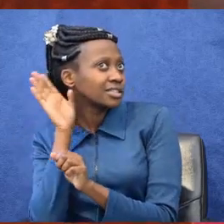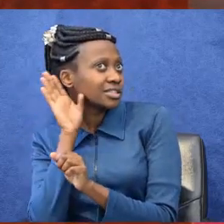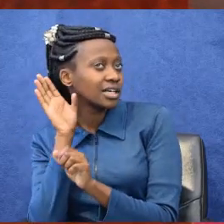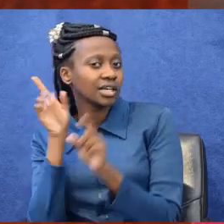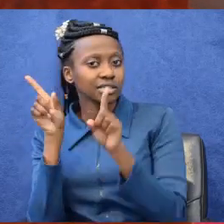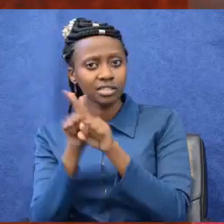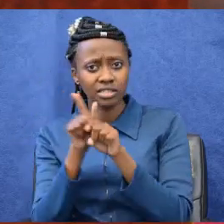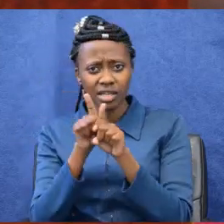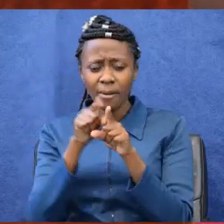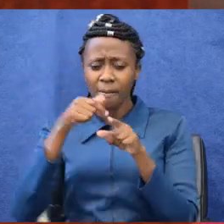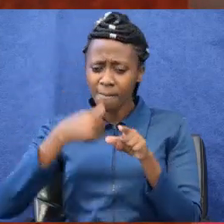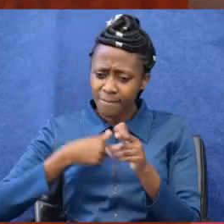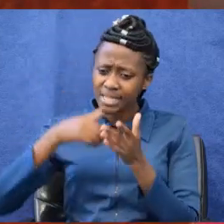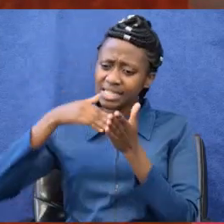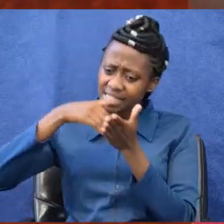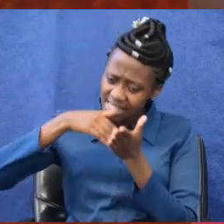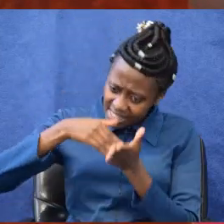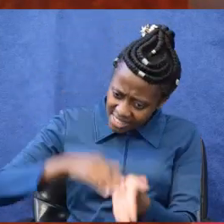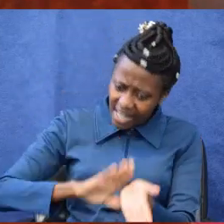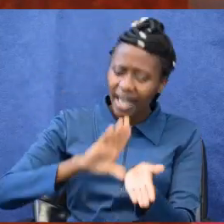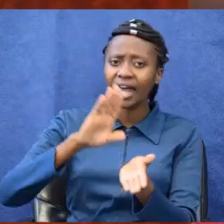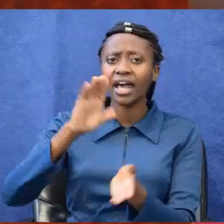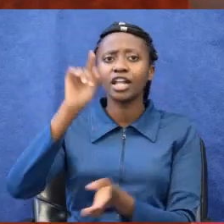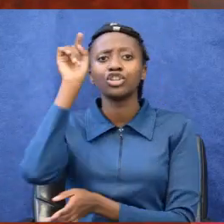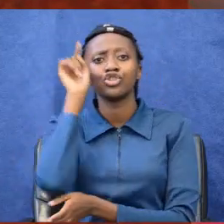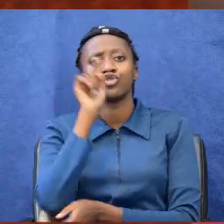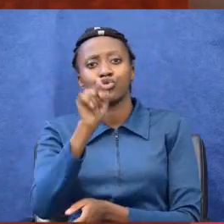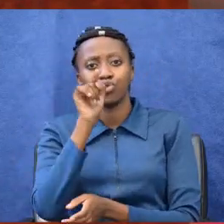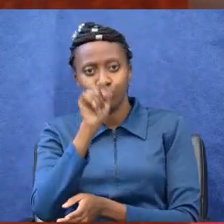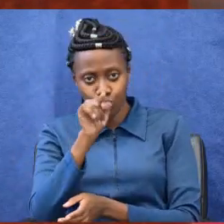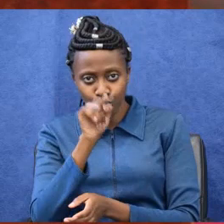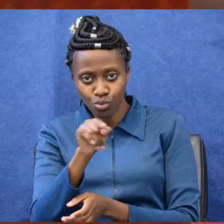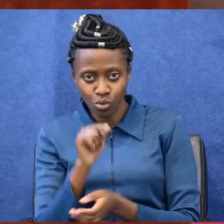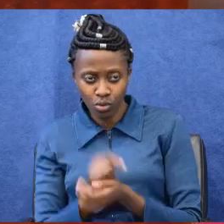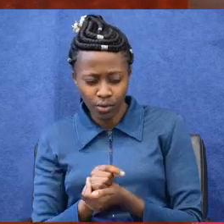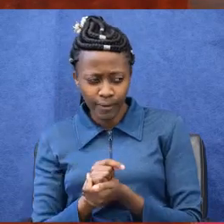not sending you?" And now he realized,